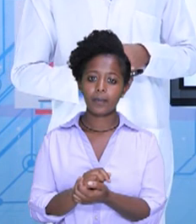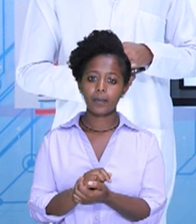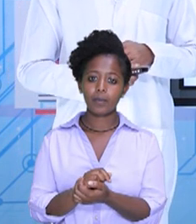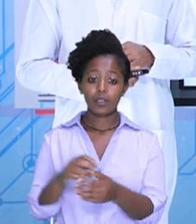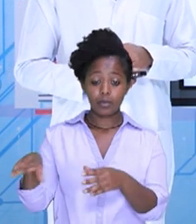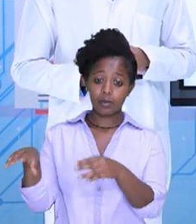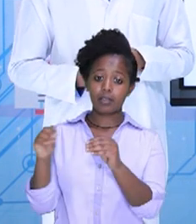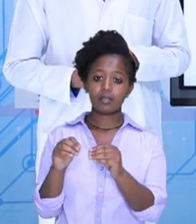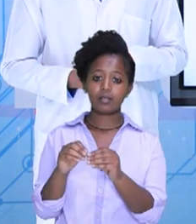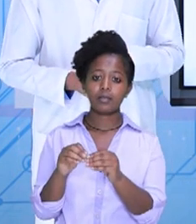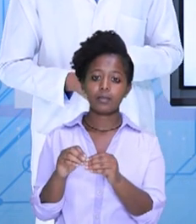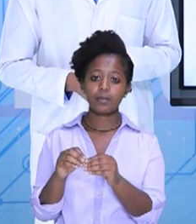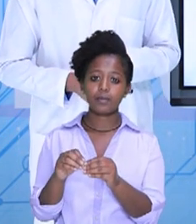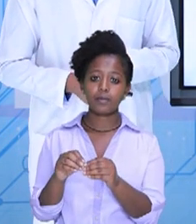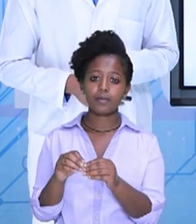Students,